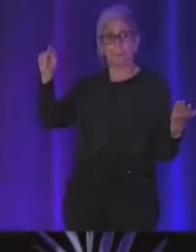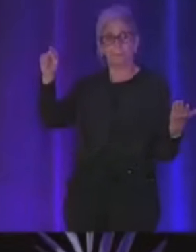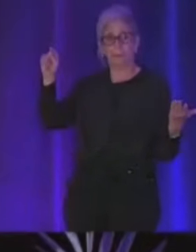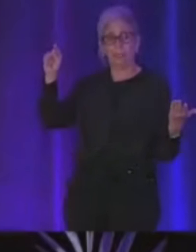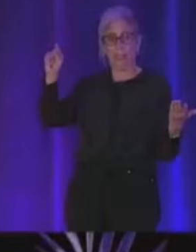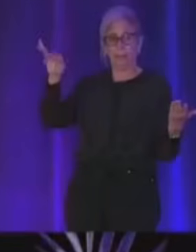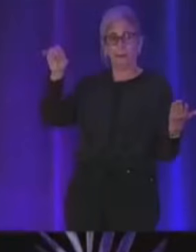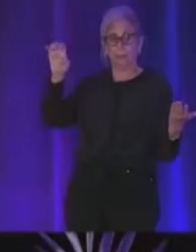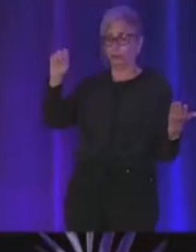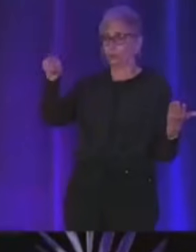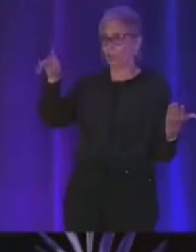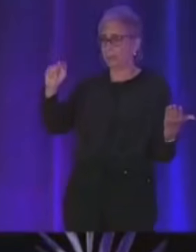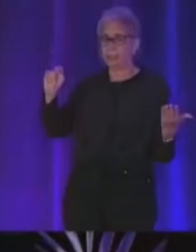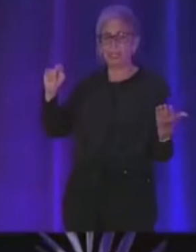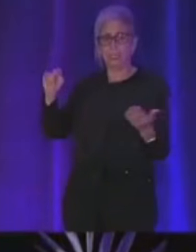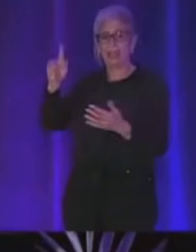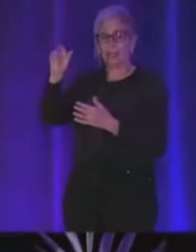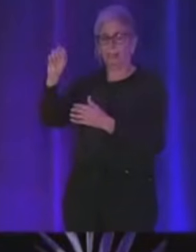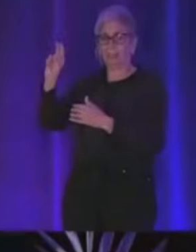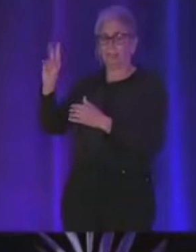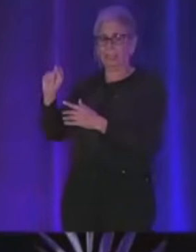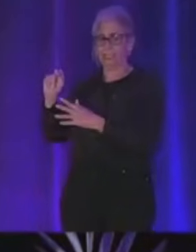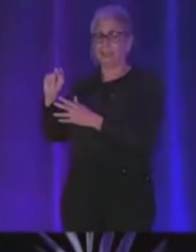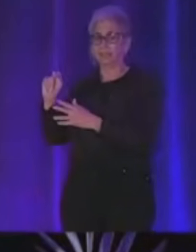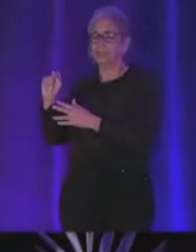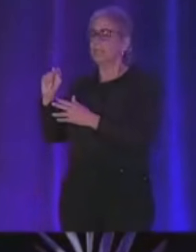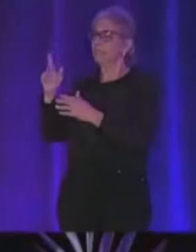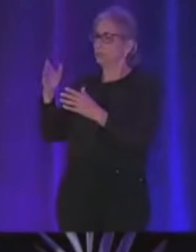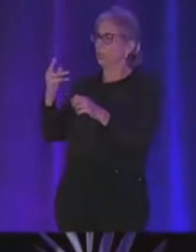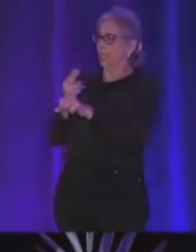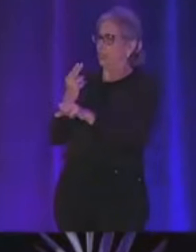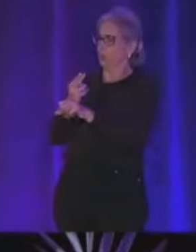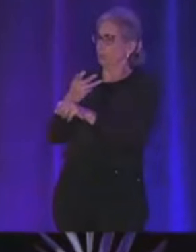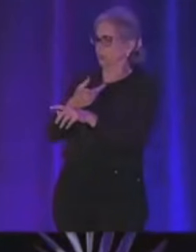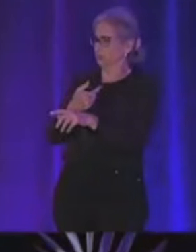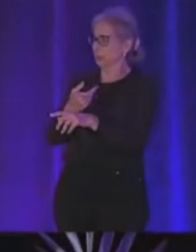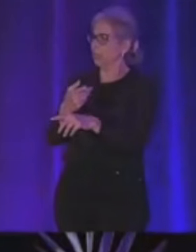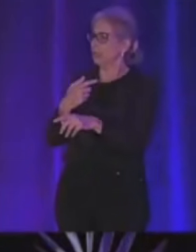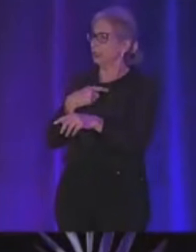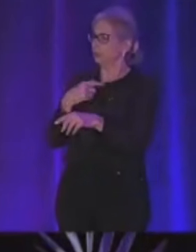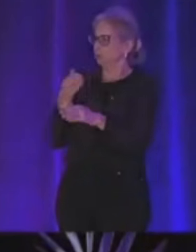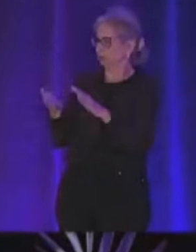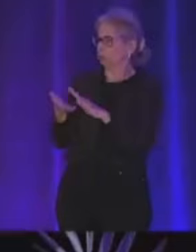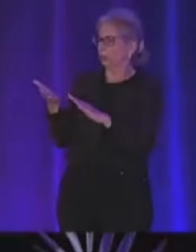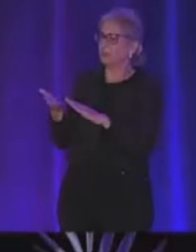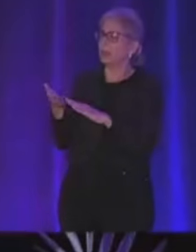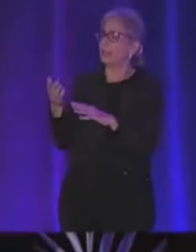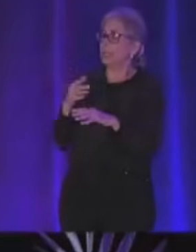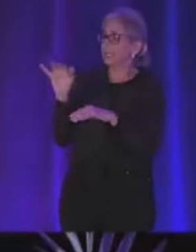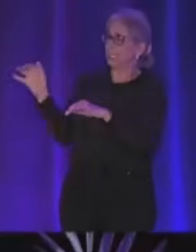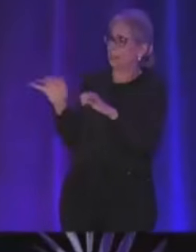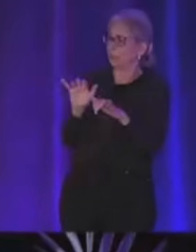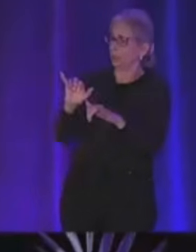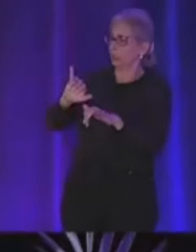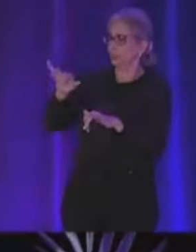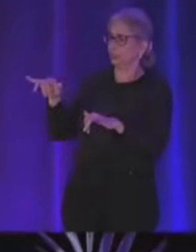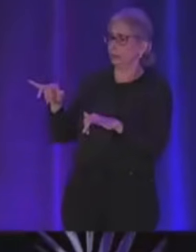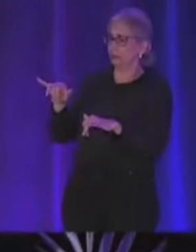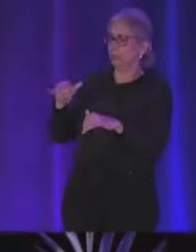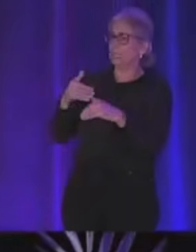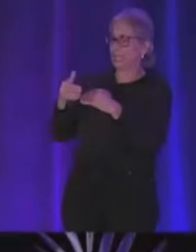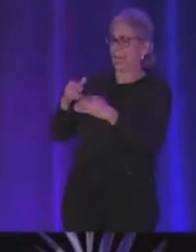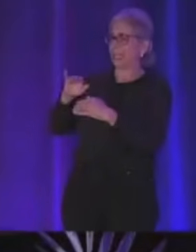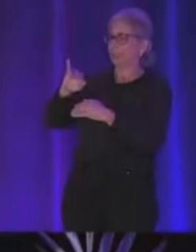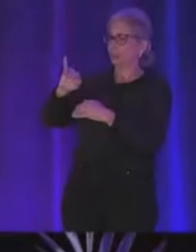that I work on that enables you to run ESLint code on TypeScript stuff. Now, this is because similar to JSX, TypeScript syntax is not